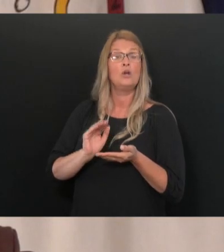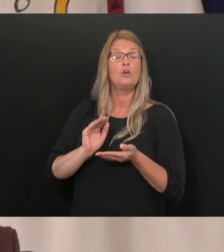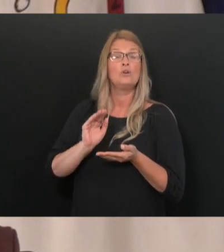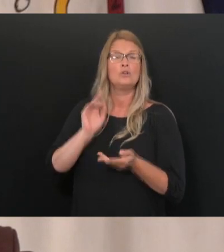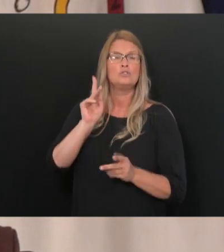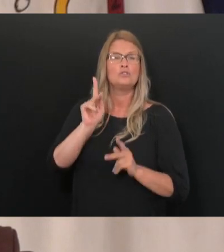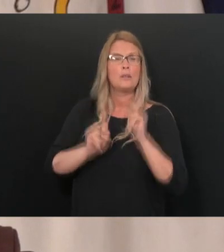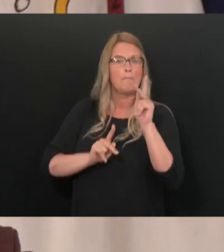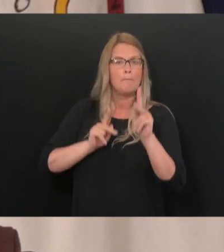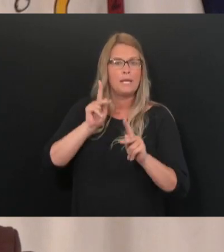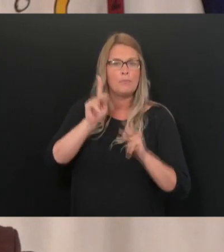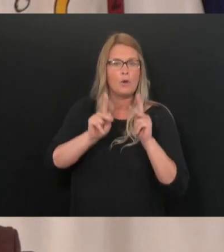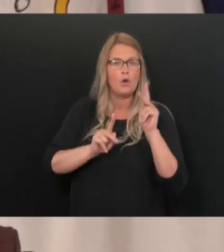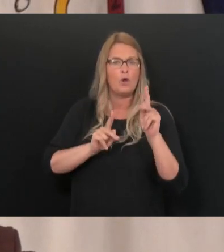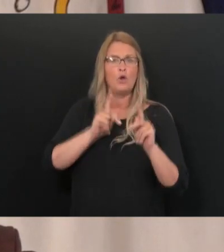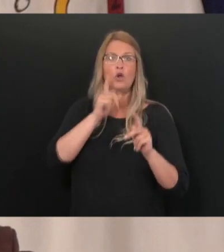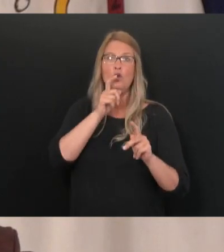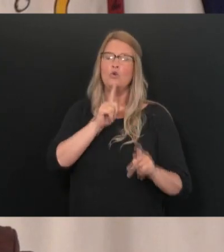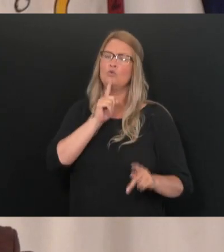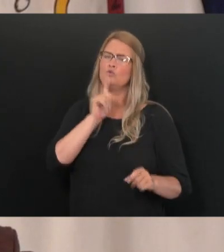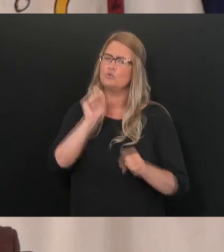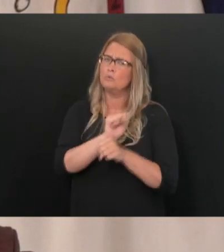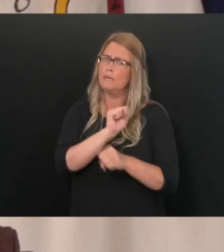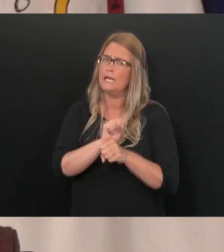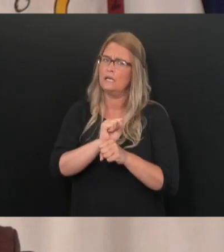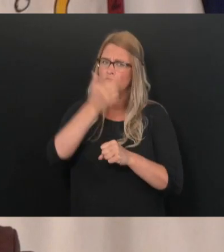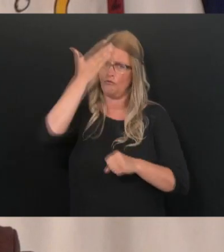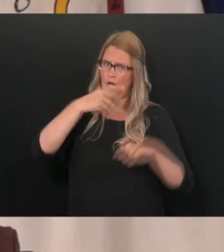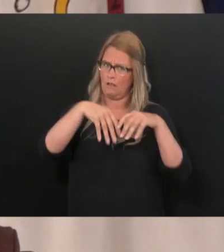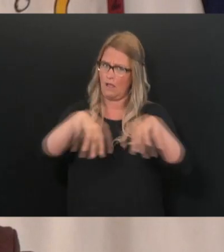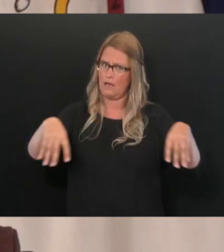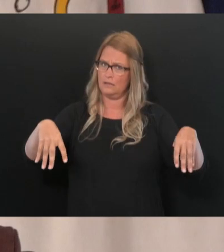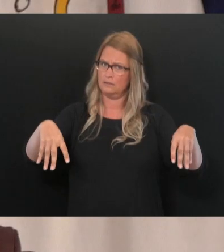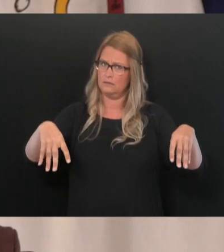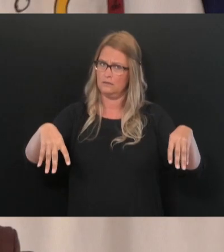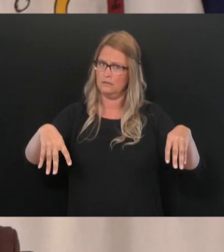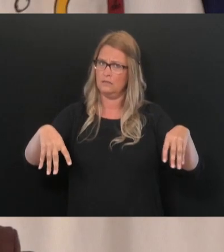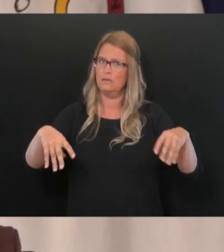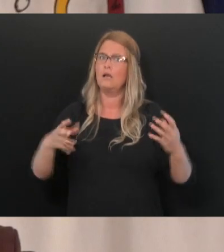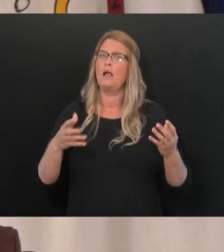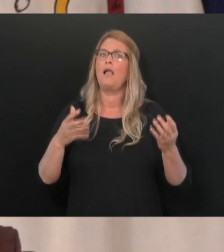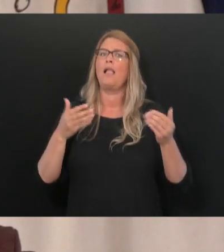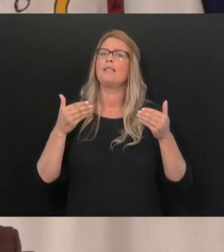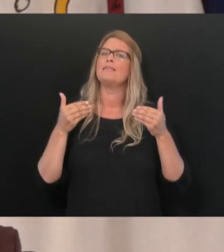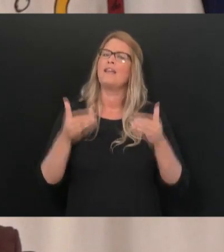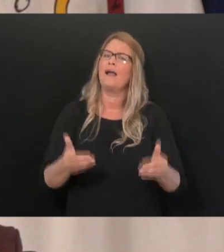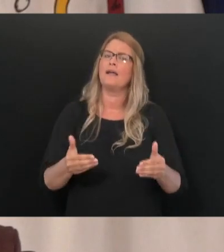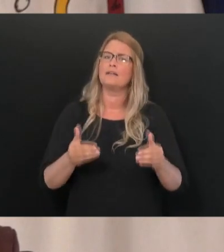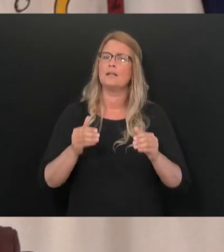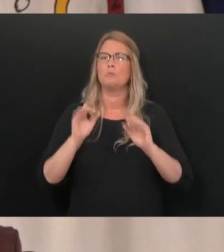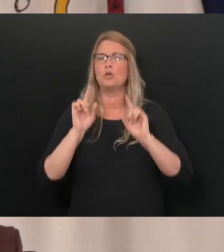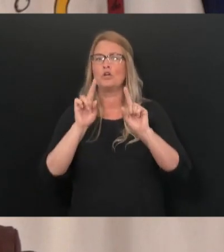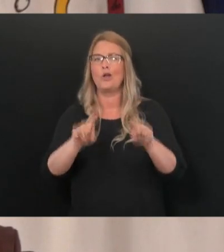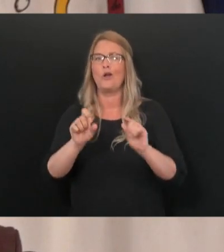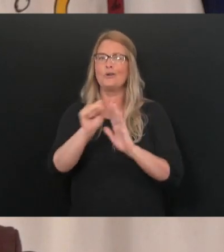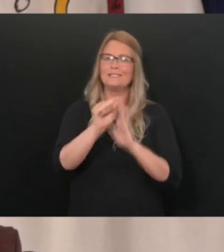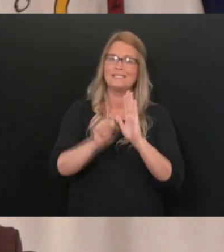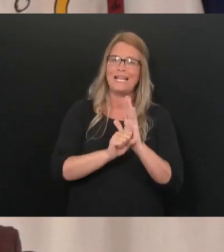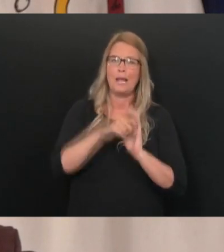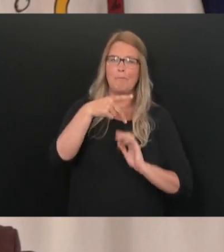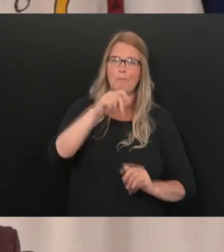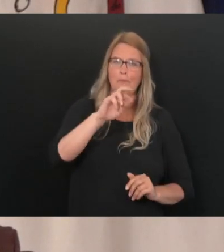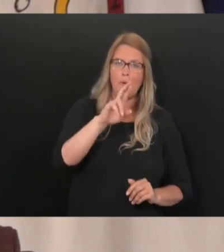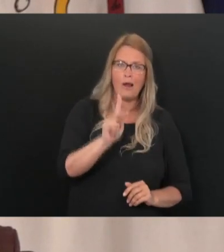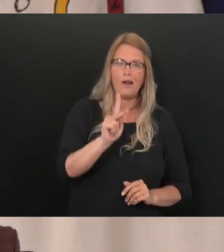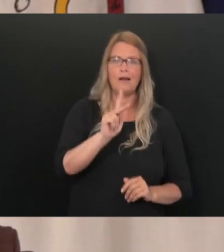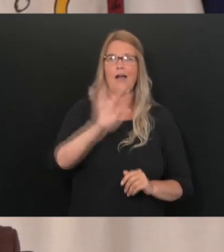really were the true frontline soldiers, and let them be able to go to our state parks